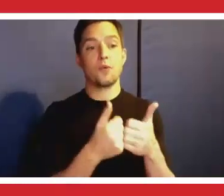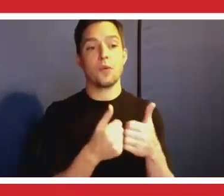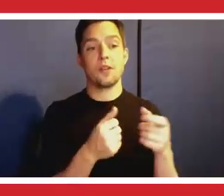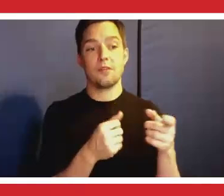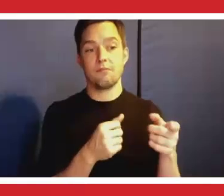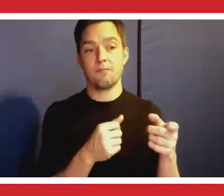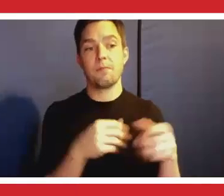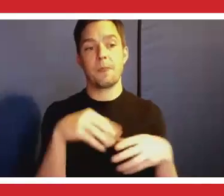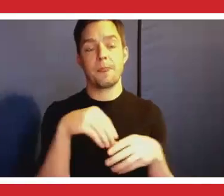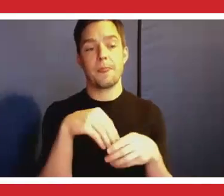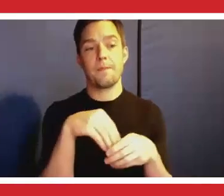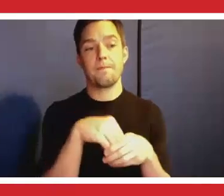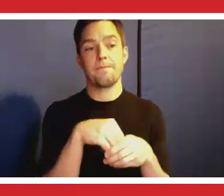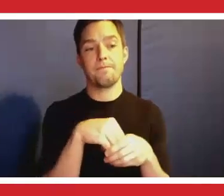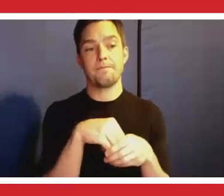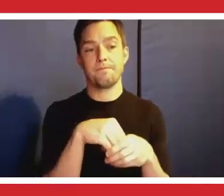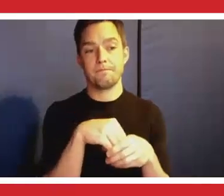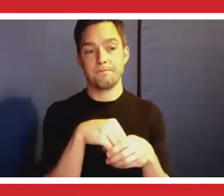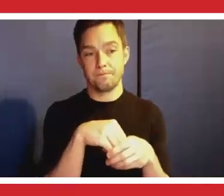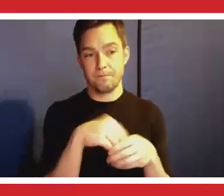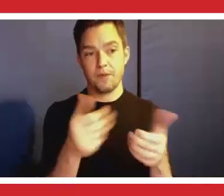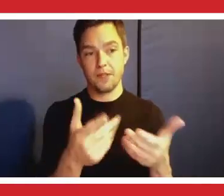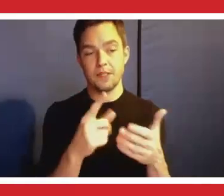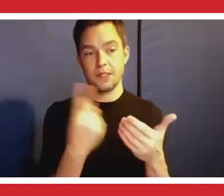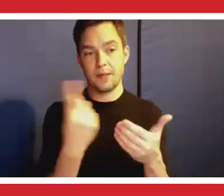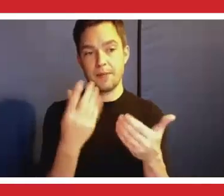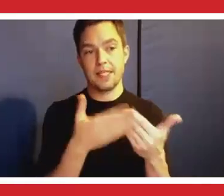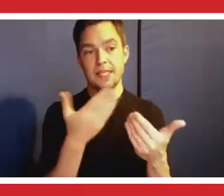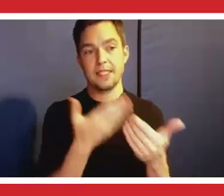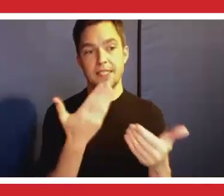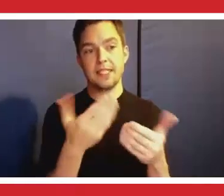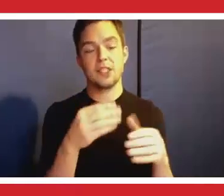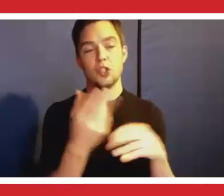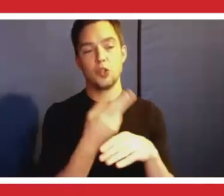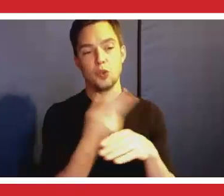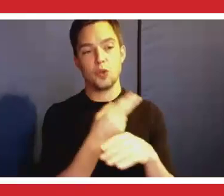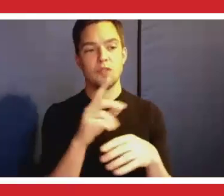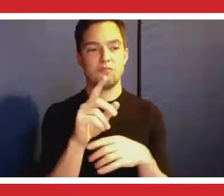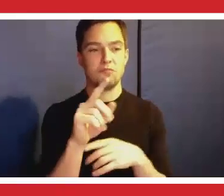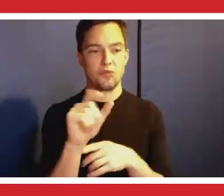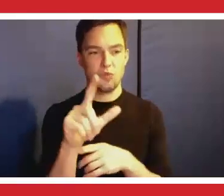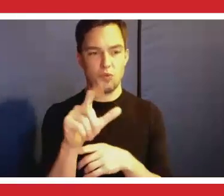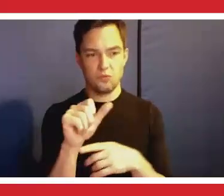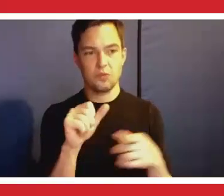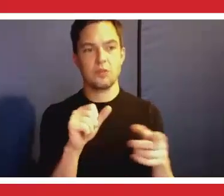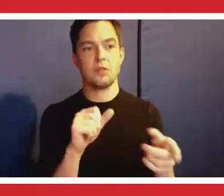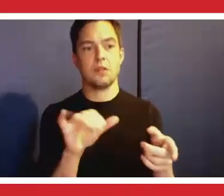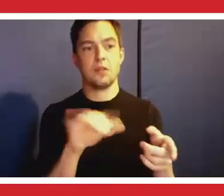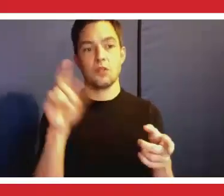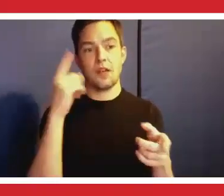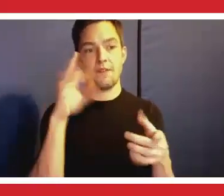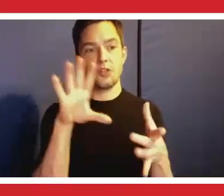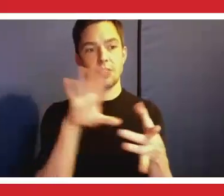and also easy and comfortable to use. But of course, backing up with the